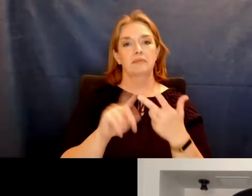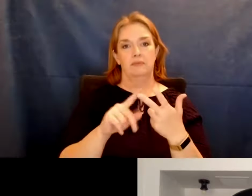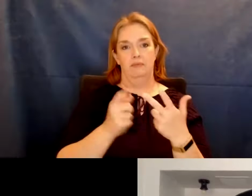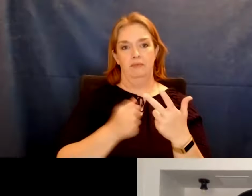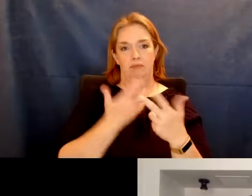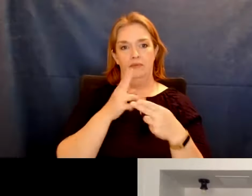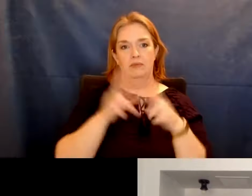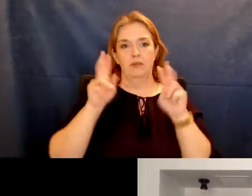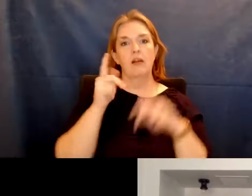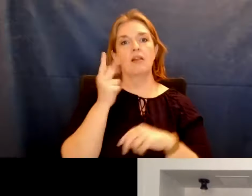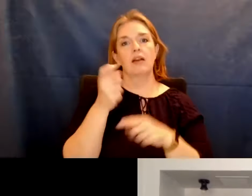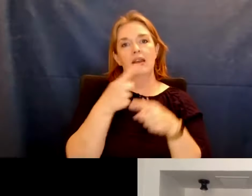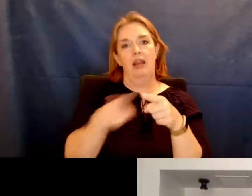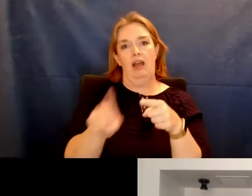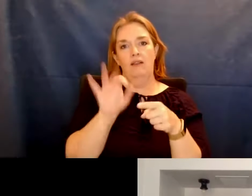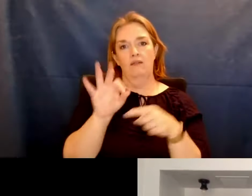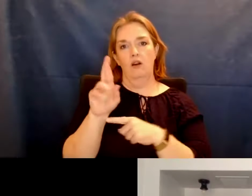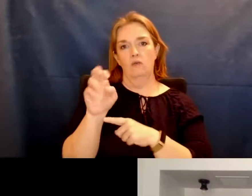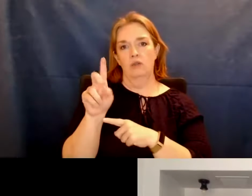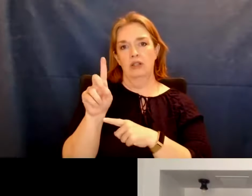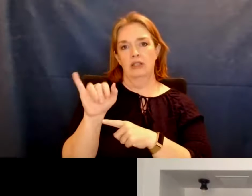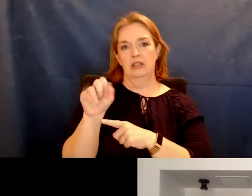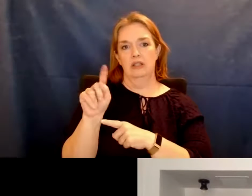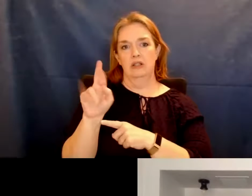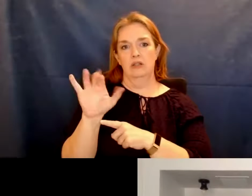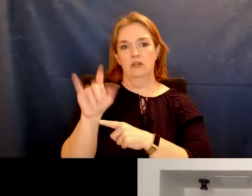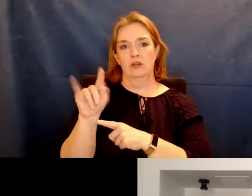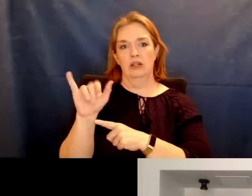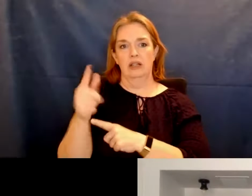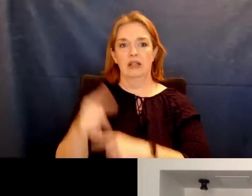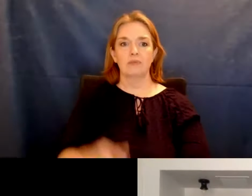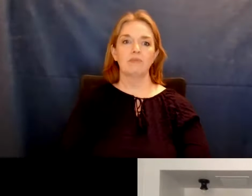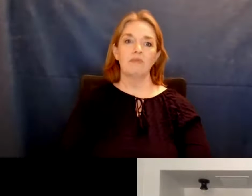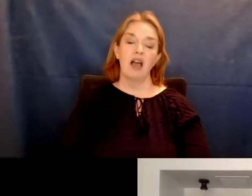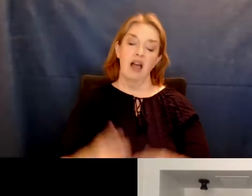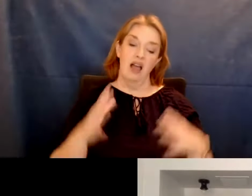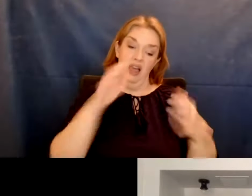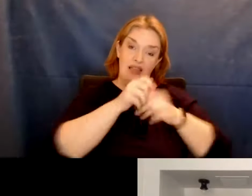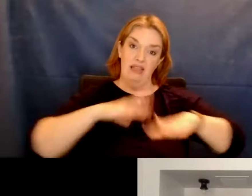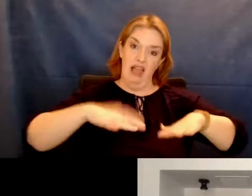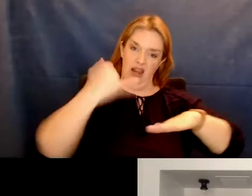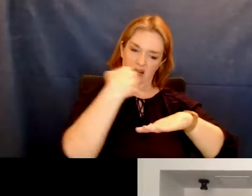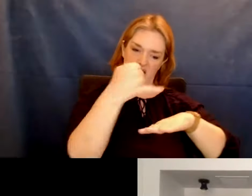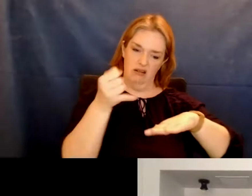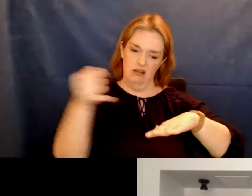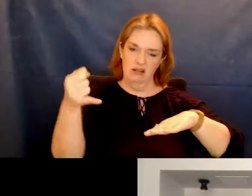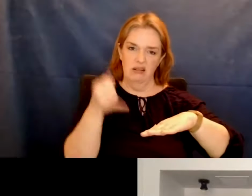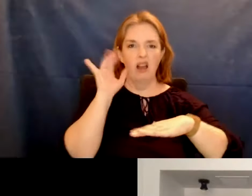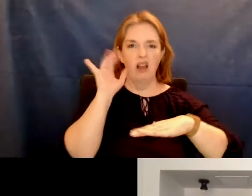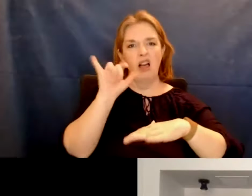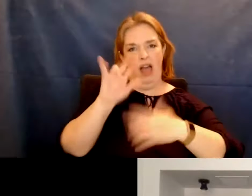Cutting land elections weapon. Running hand, threat it